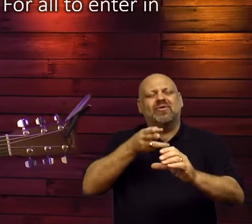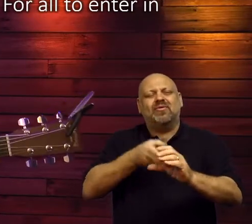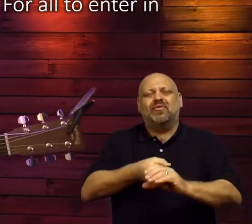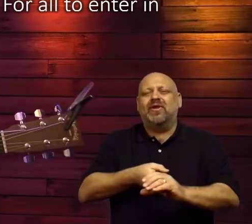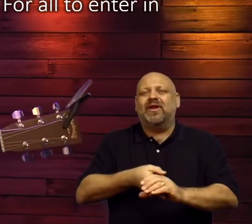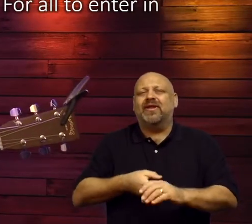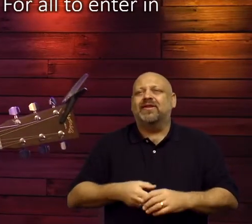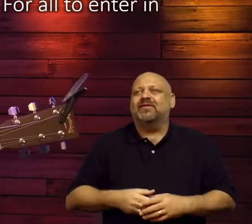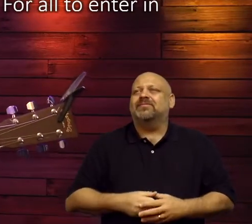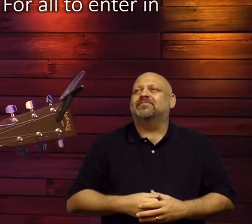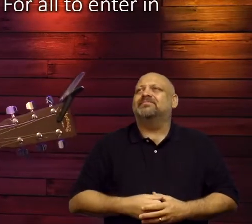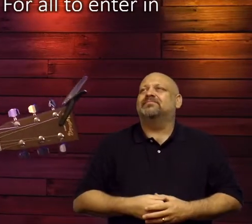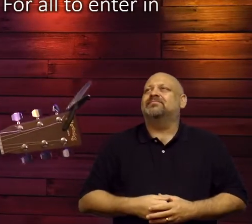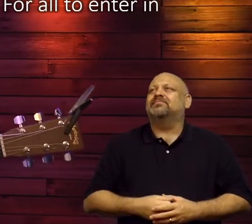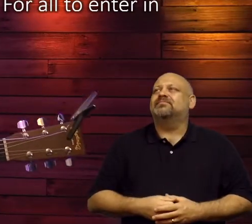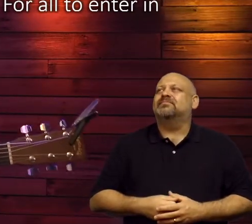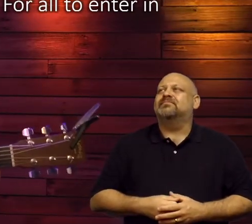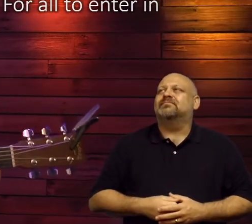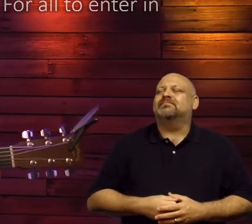enter.